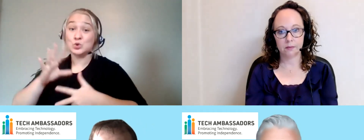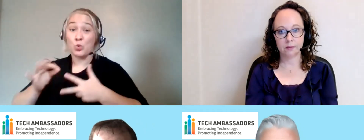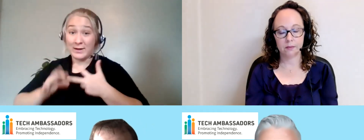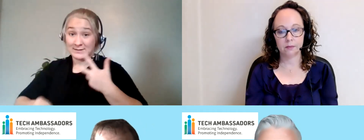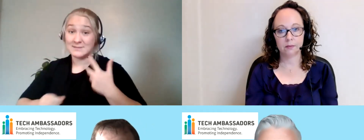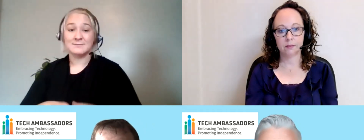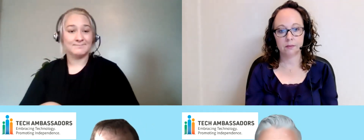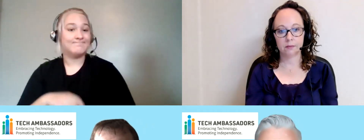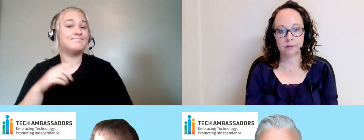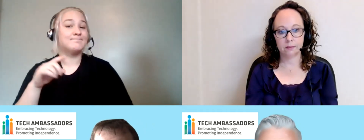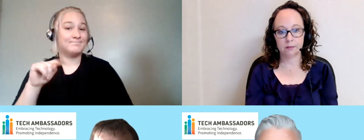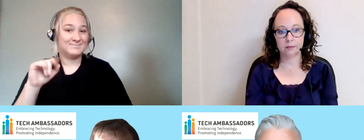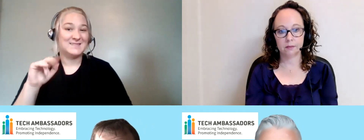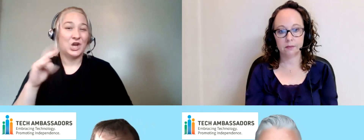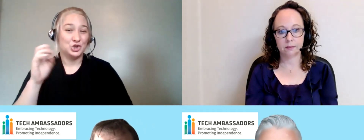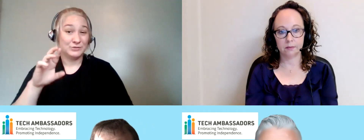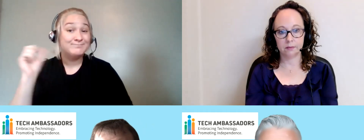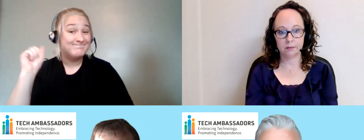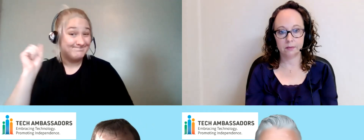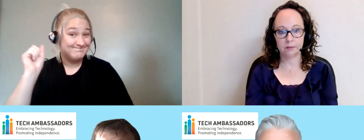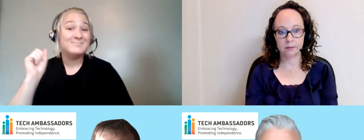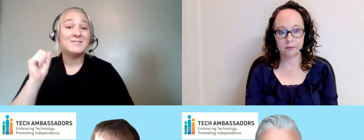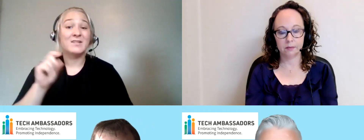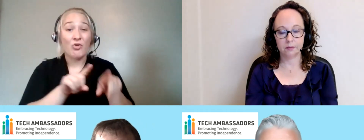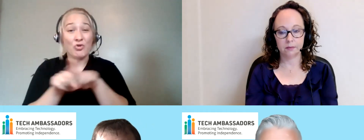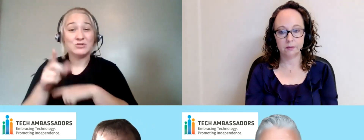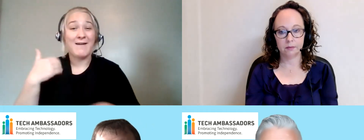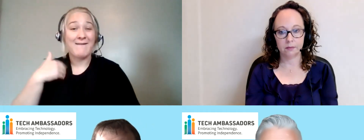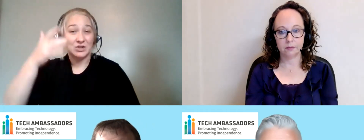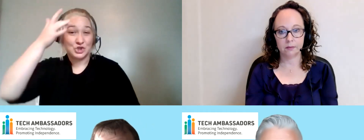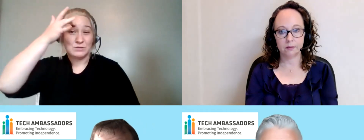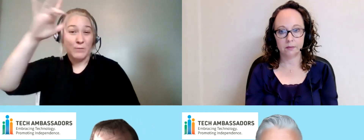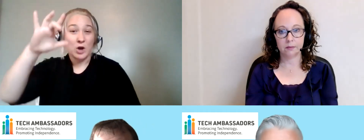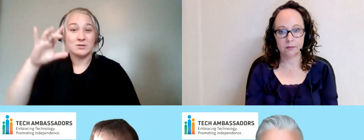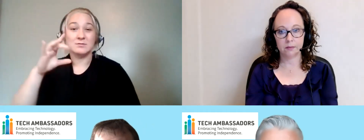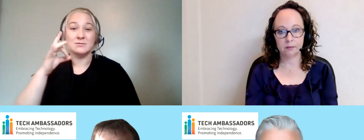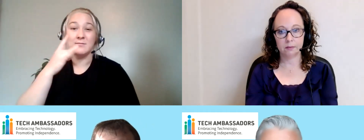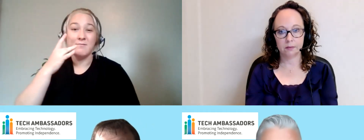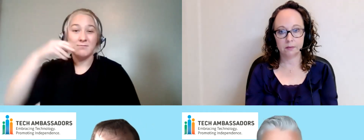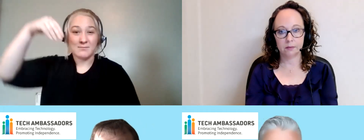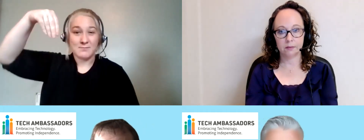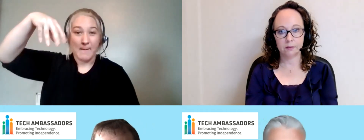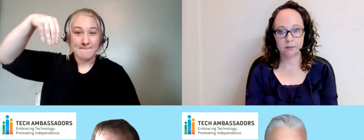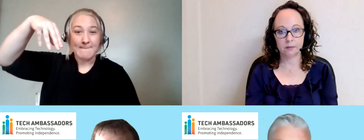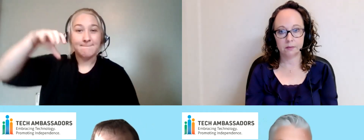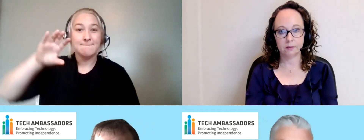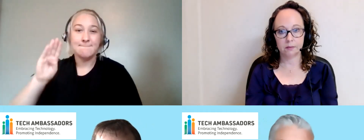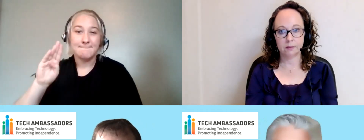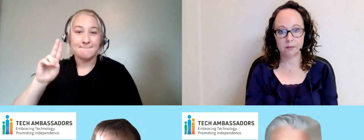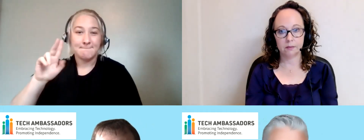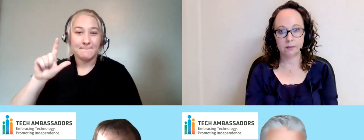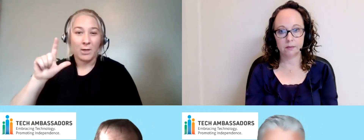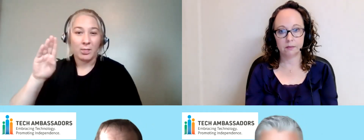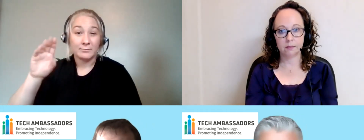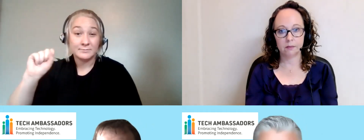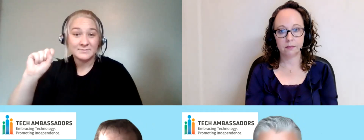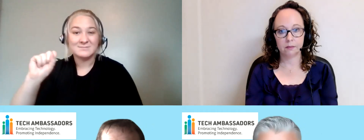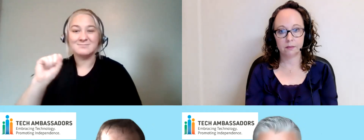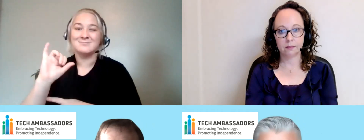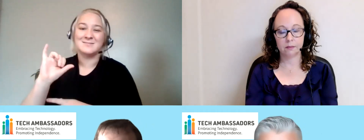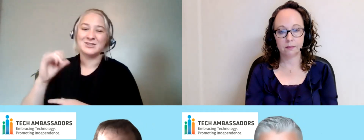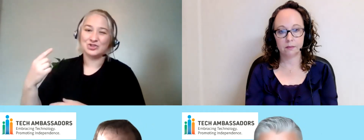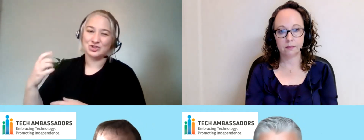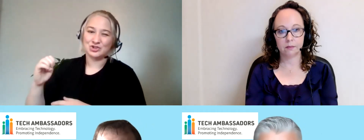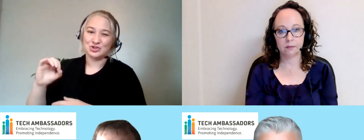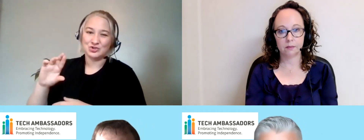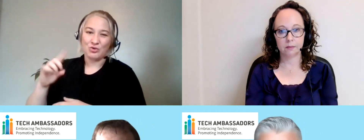and they even have smart bulbs, which can, like George said, be